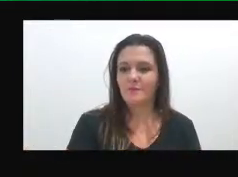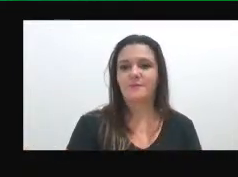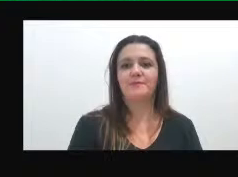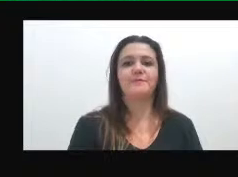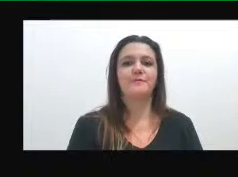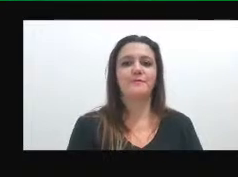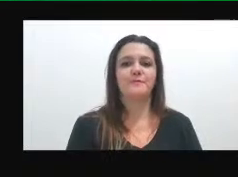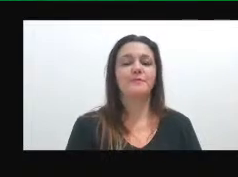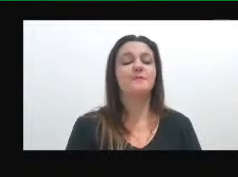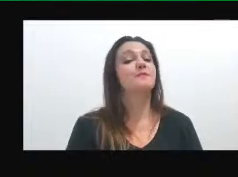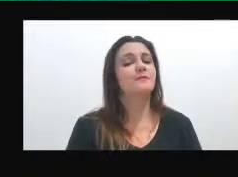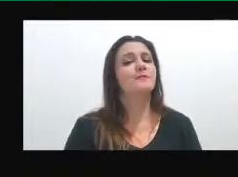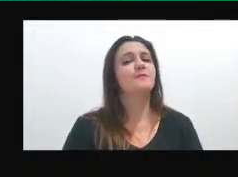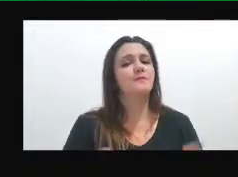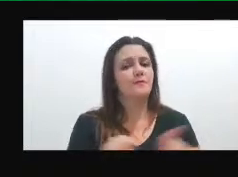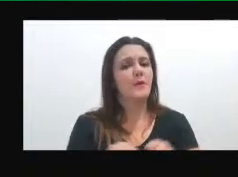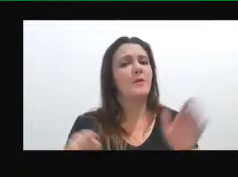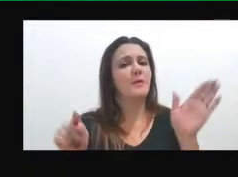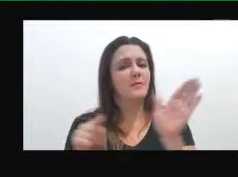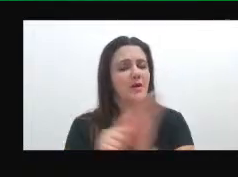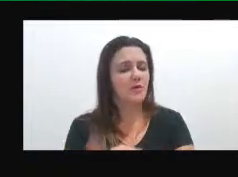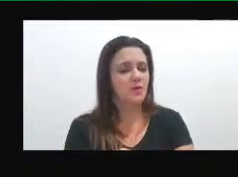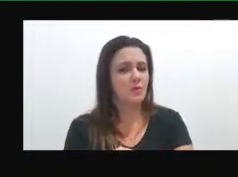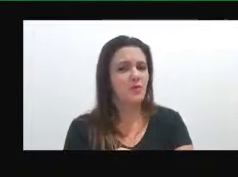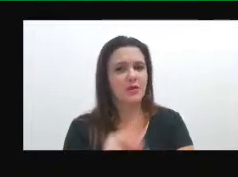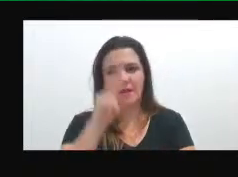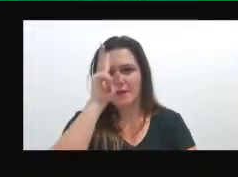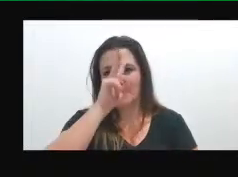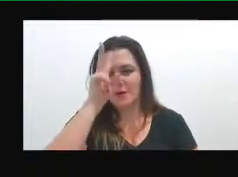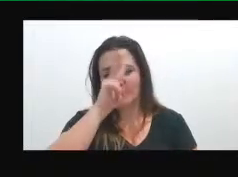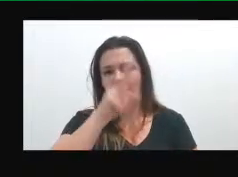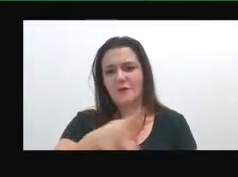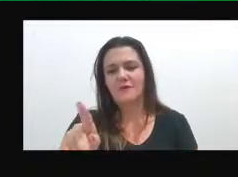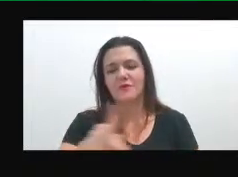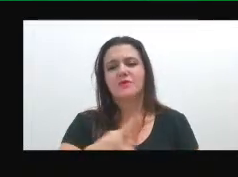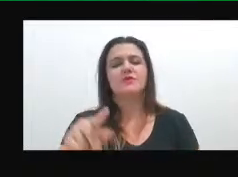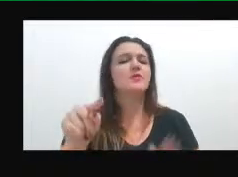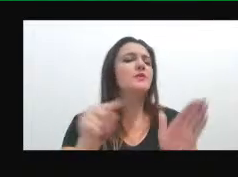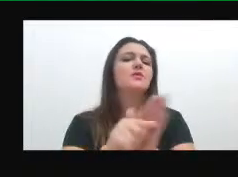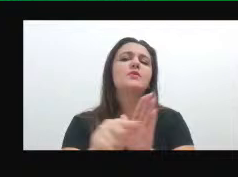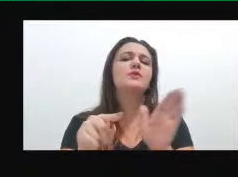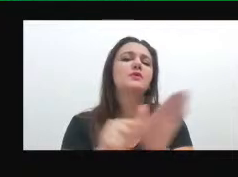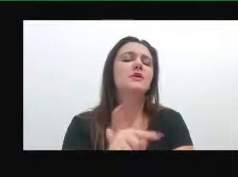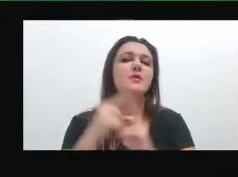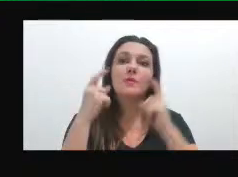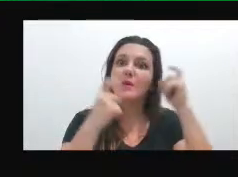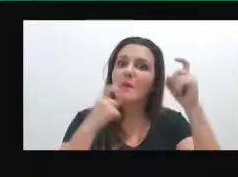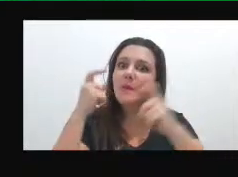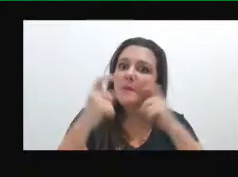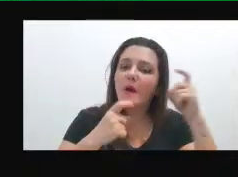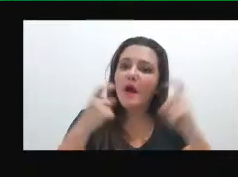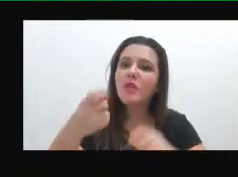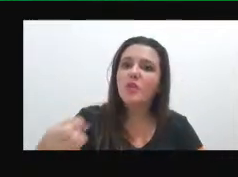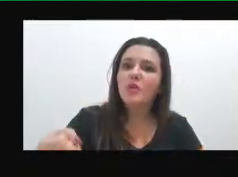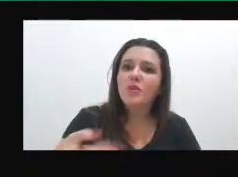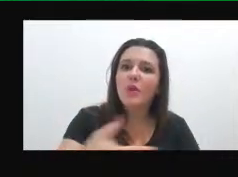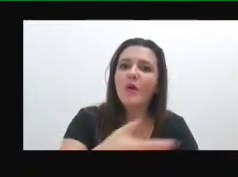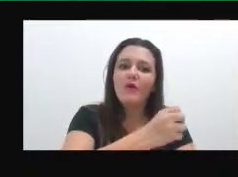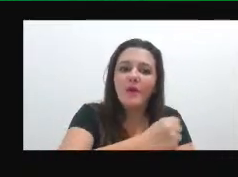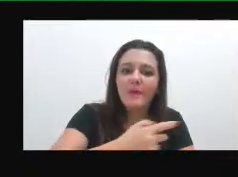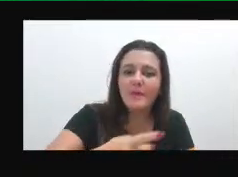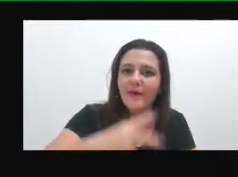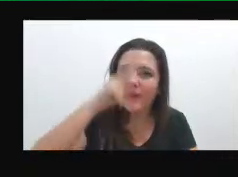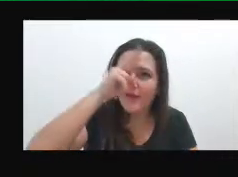and teachers were worried about whether these new apps that appeared many years ago that